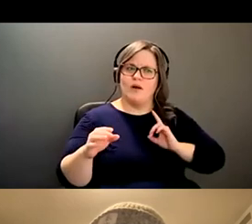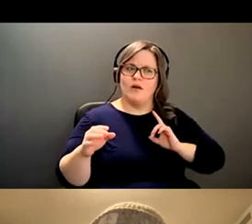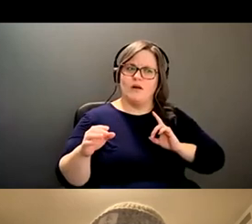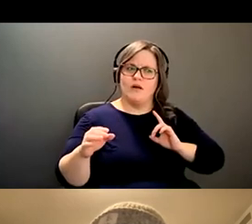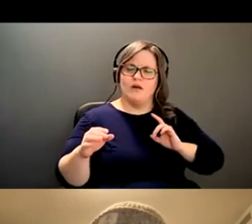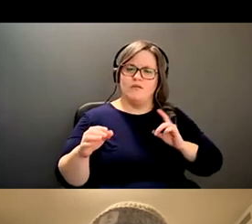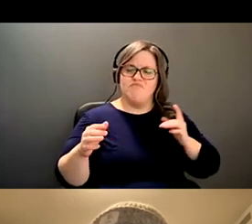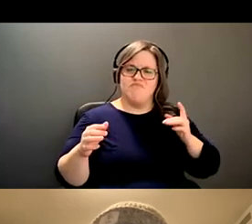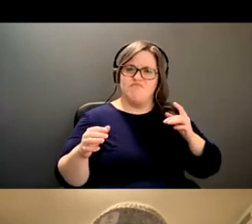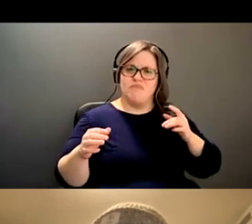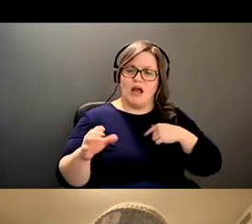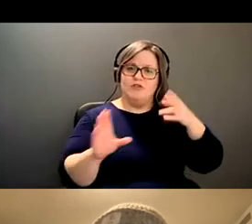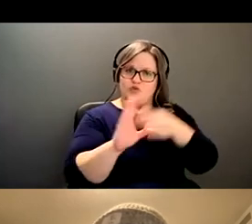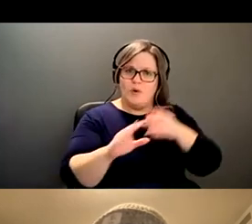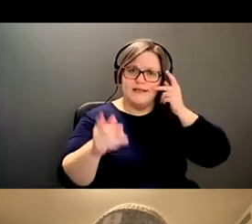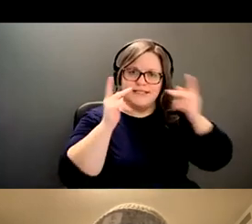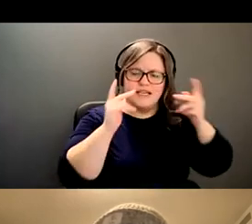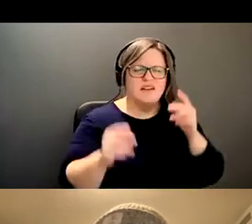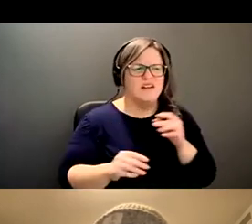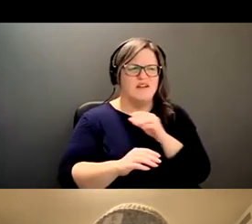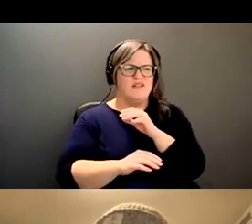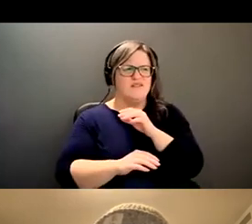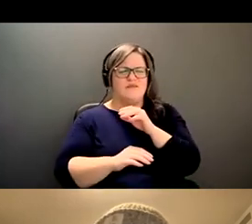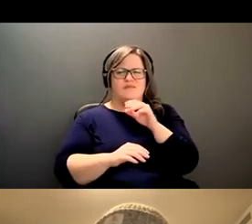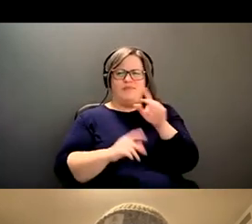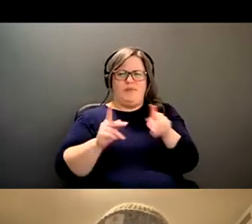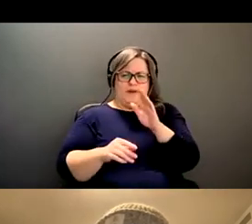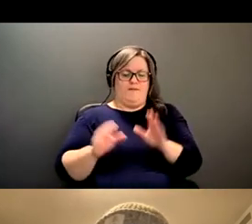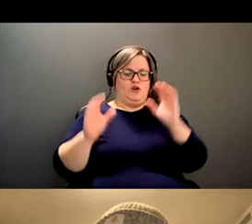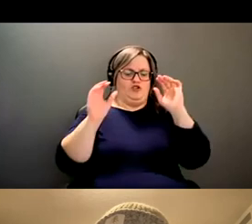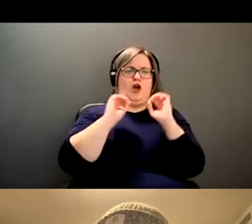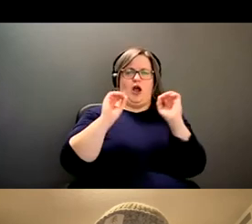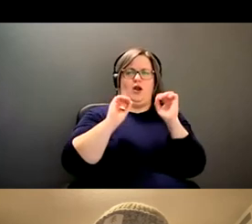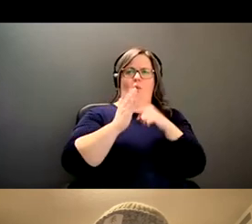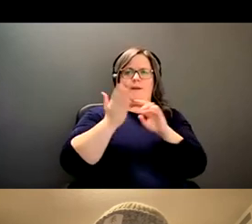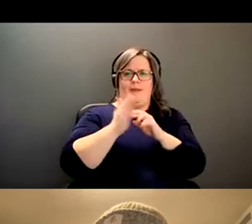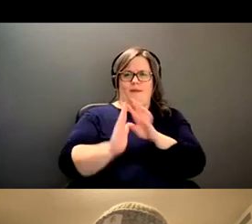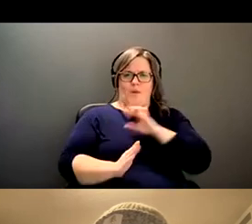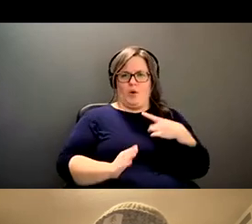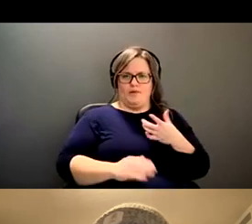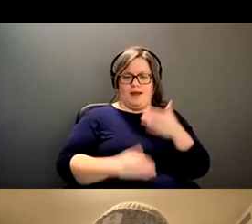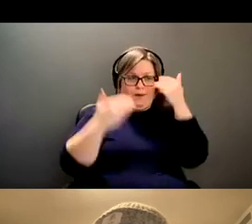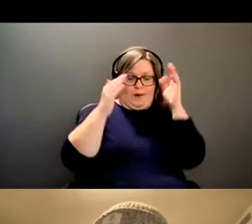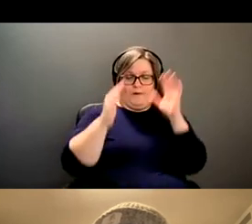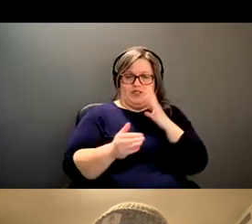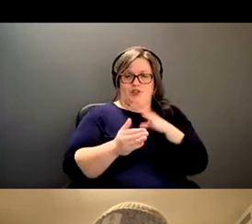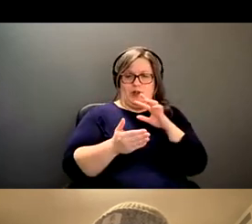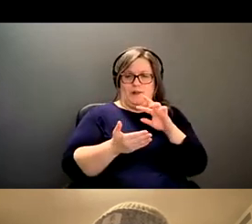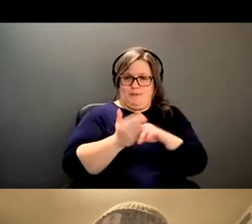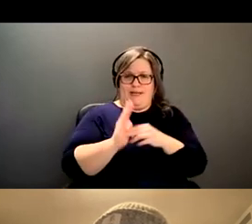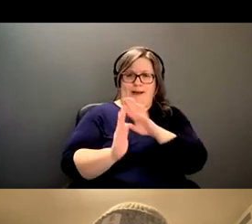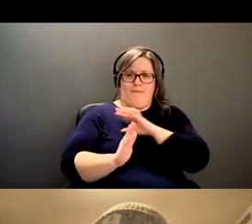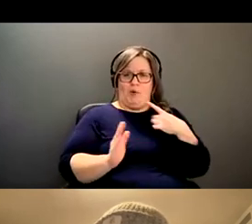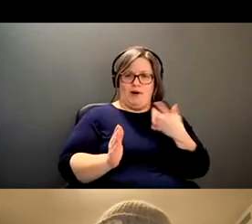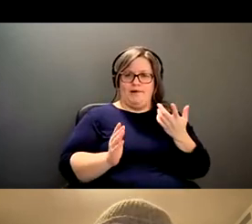told me what they are. I'm pretty sure I still don't know what like the official definition of a board is. And I wonder where that